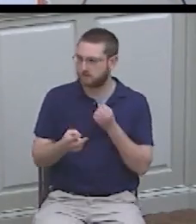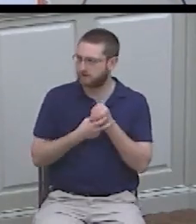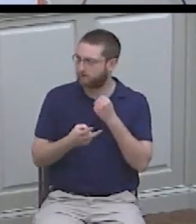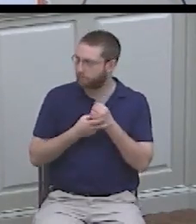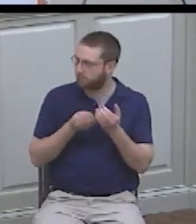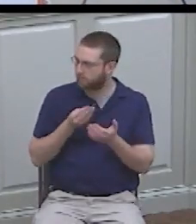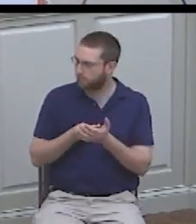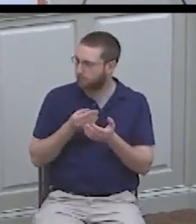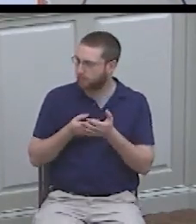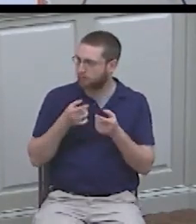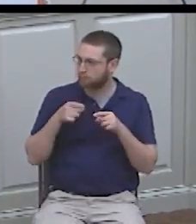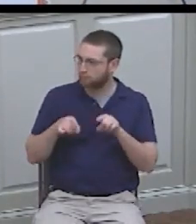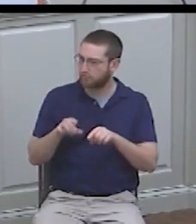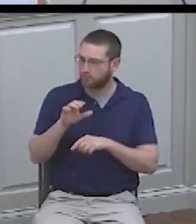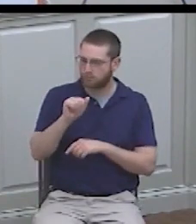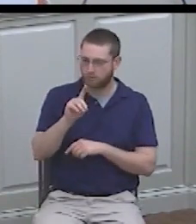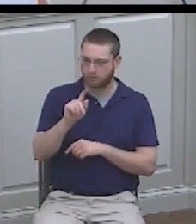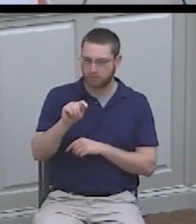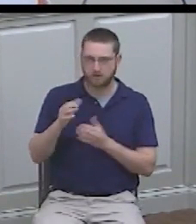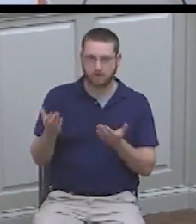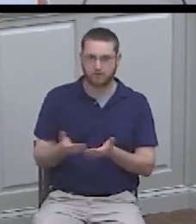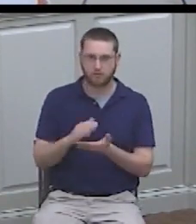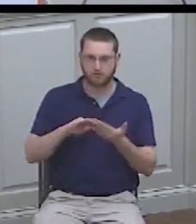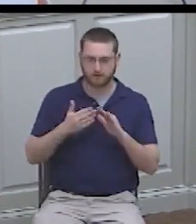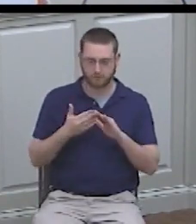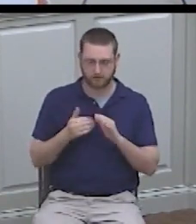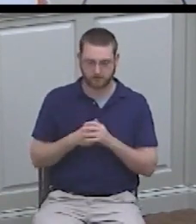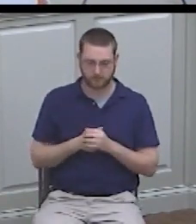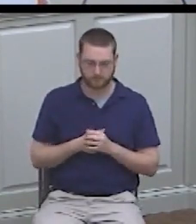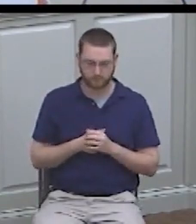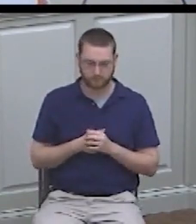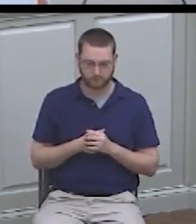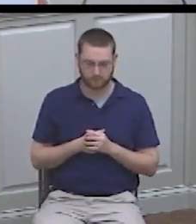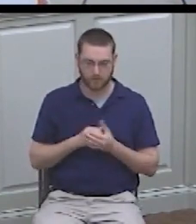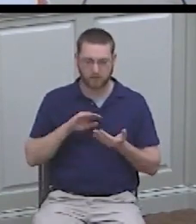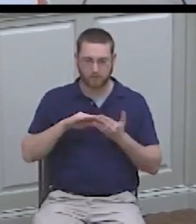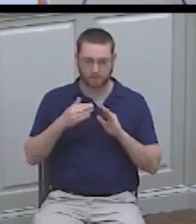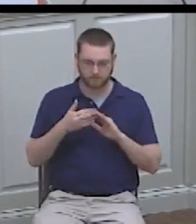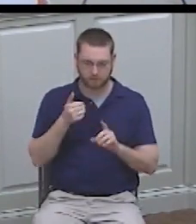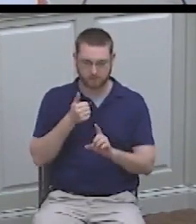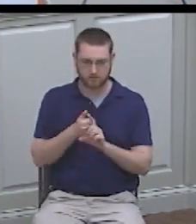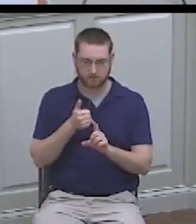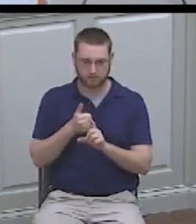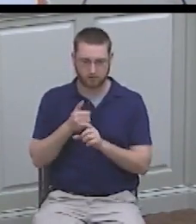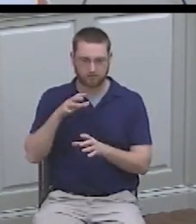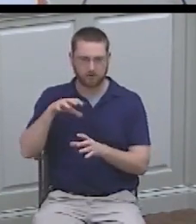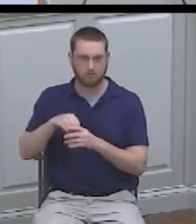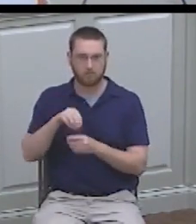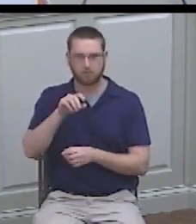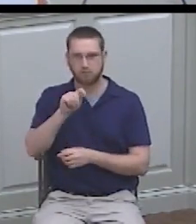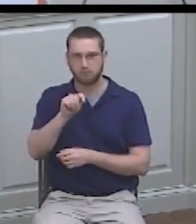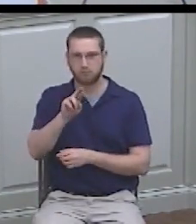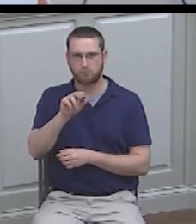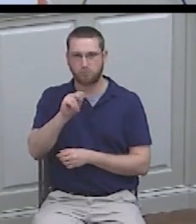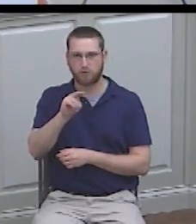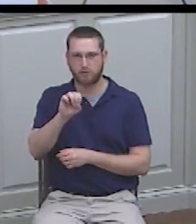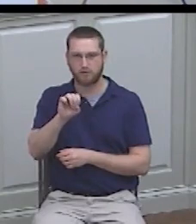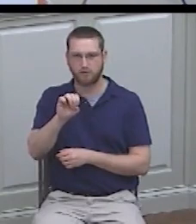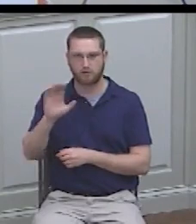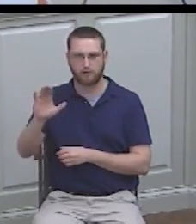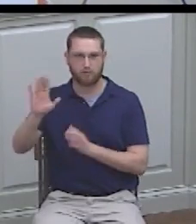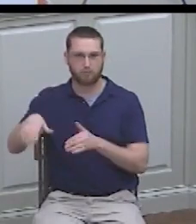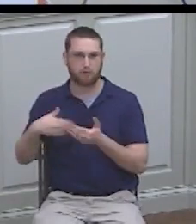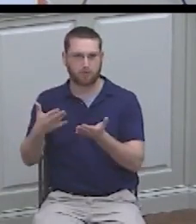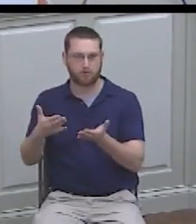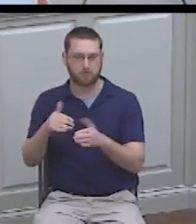city. So the city engaged, trained, or accepted their request or their